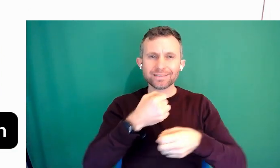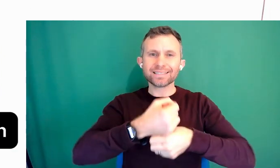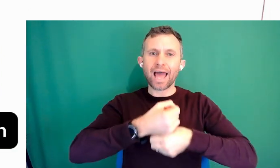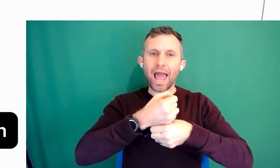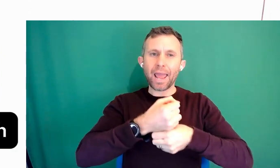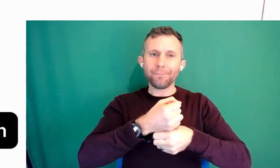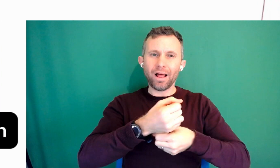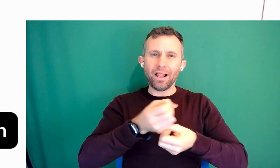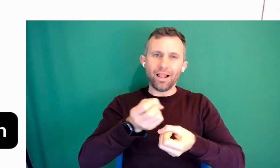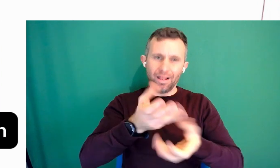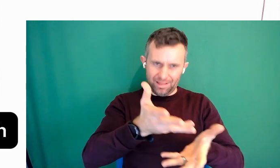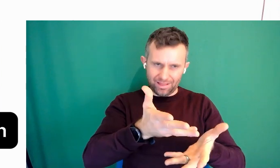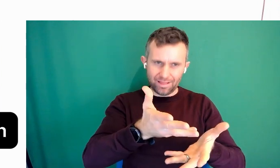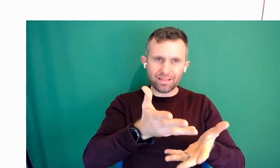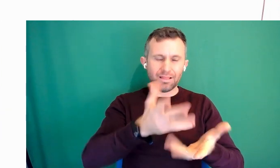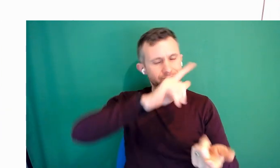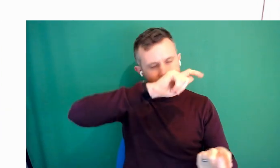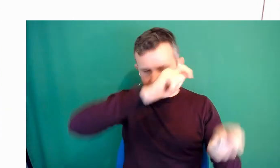first.